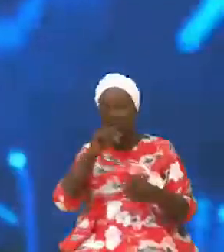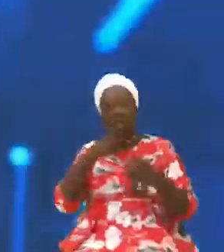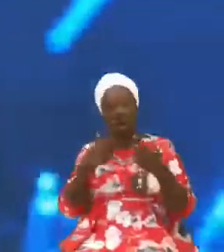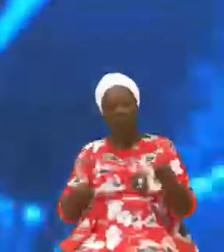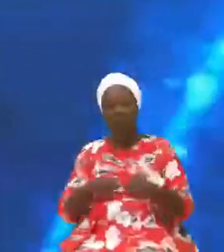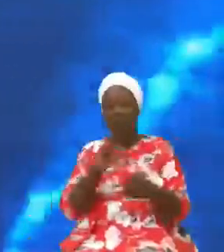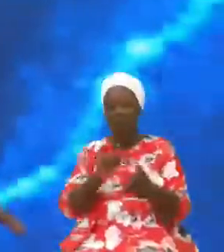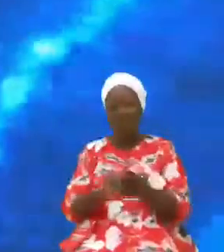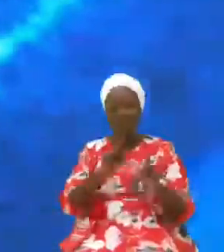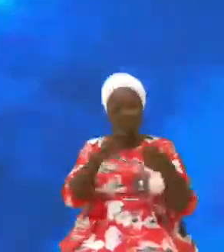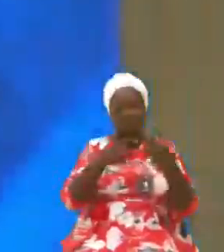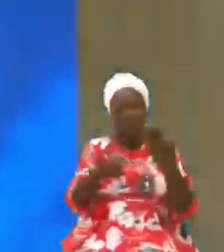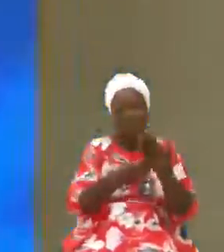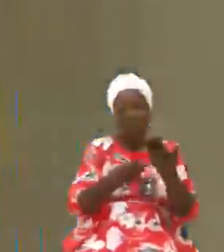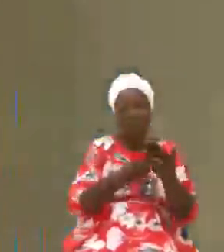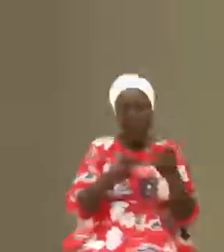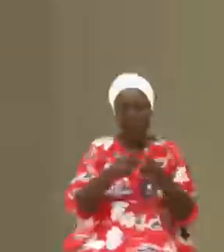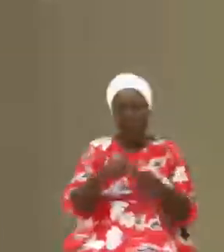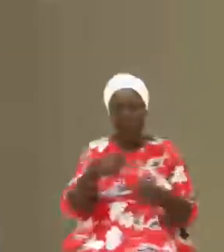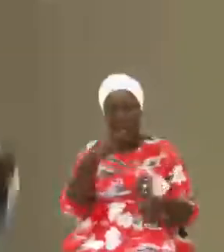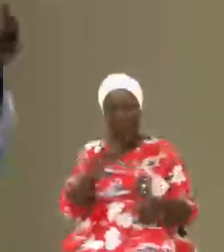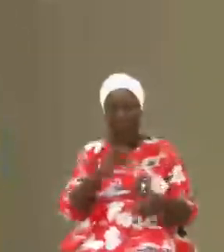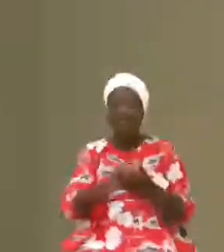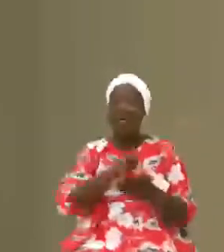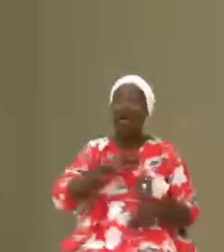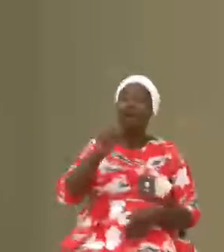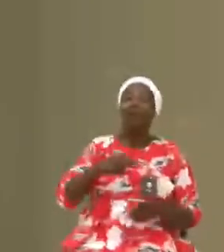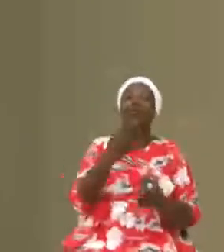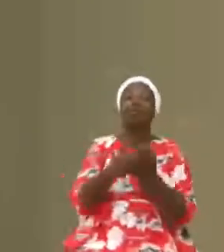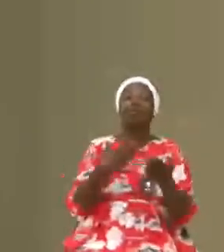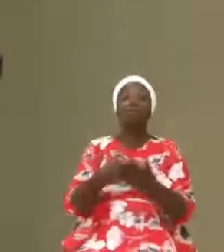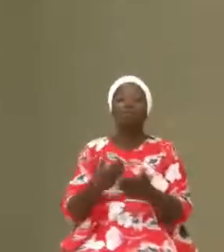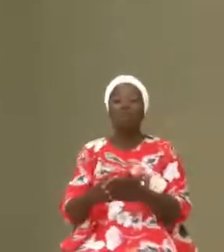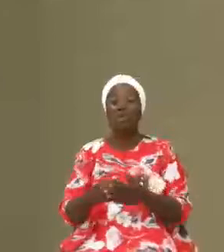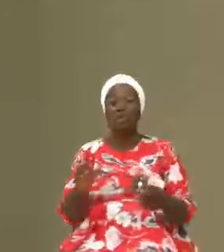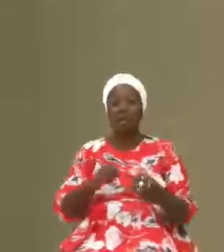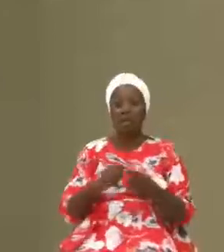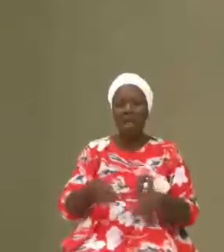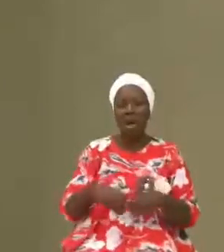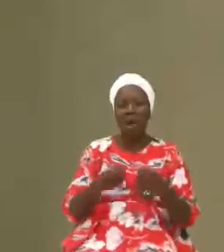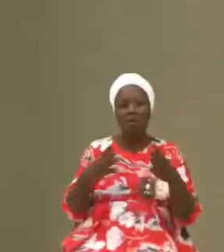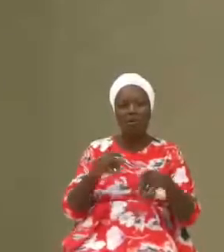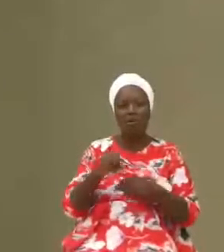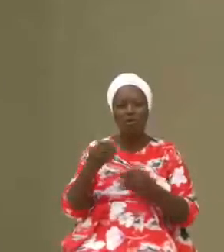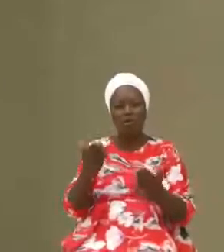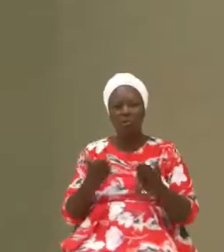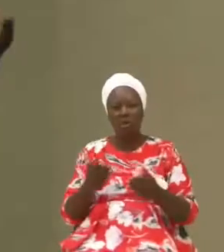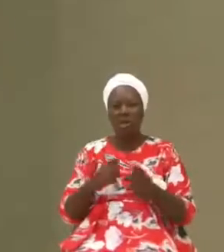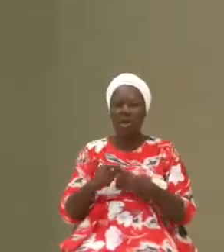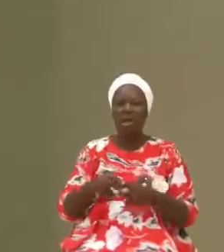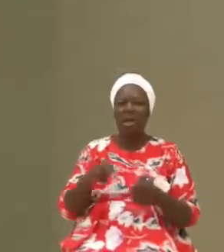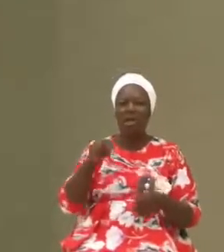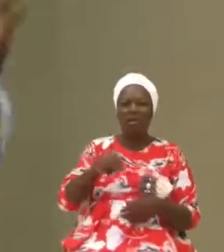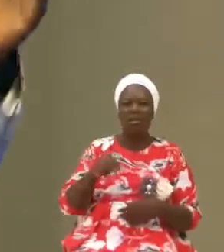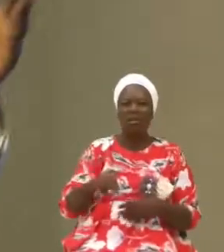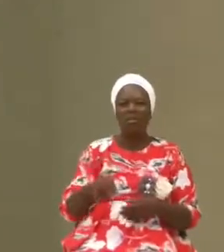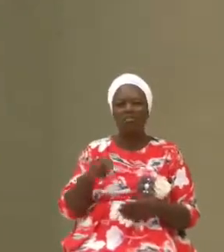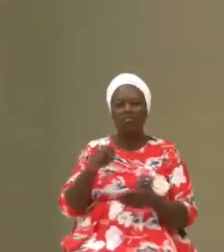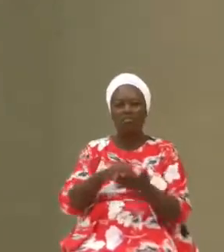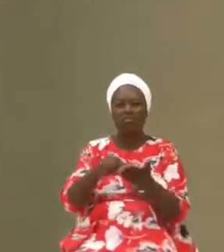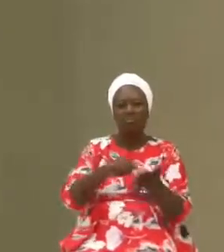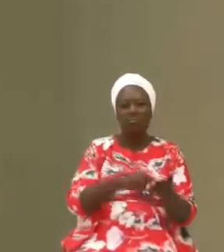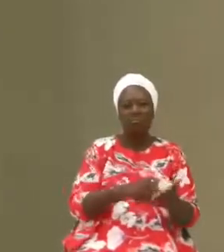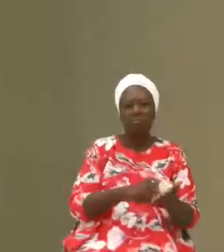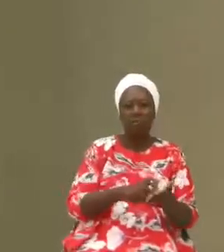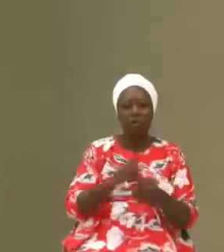money. And you tell the cashier there, I need some money. How much do you need? I need, these